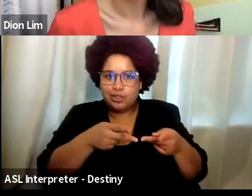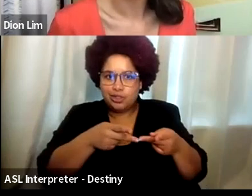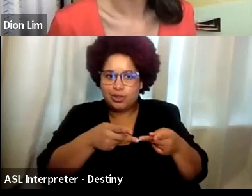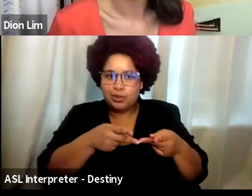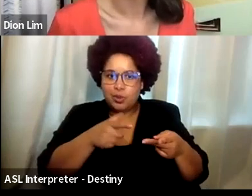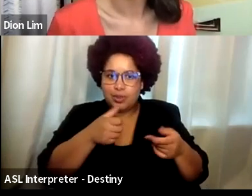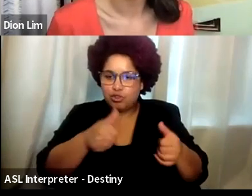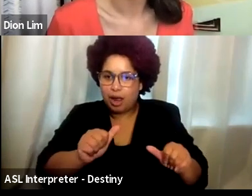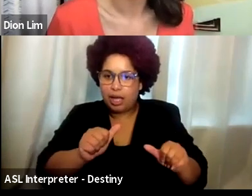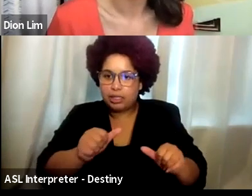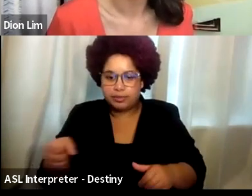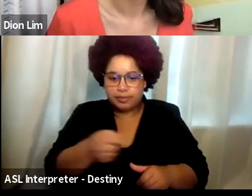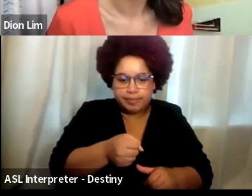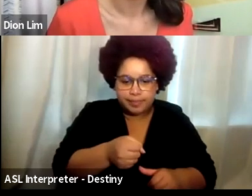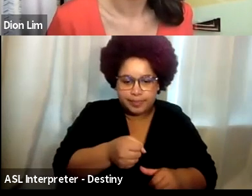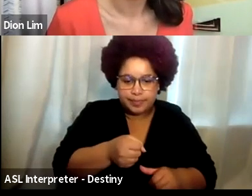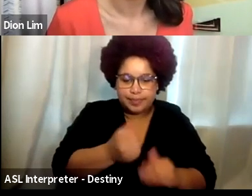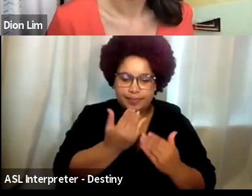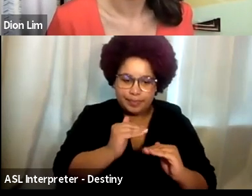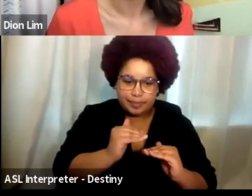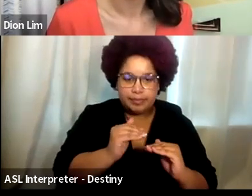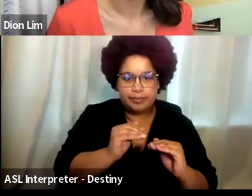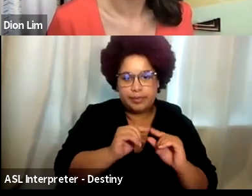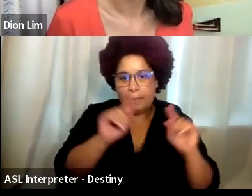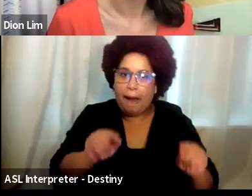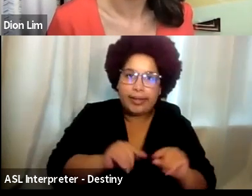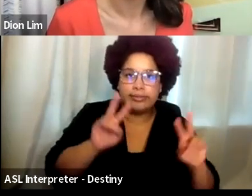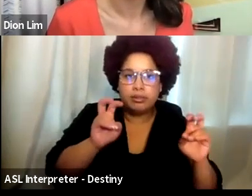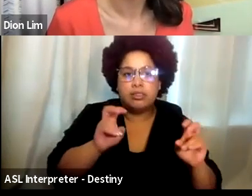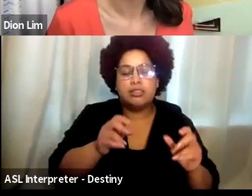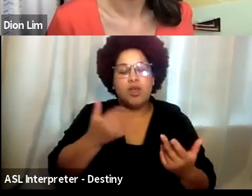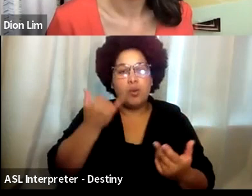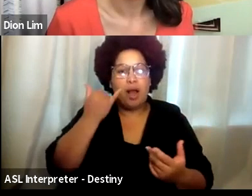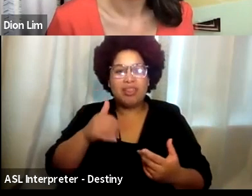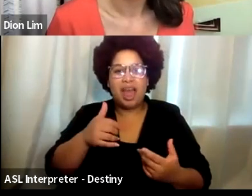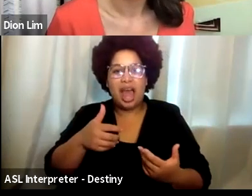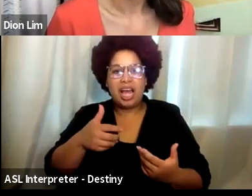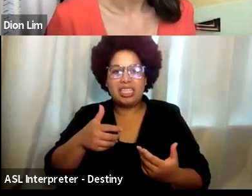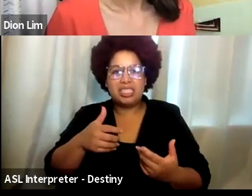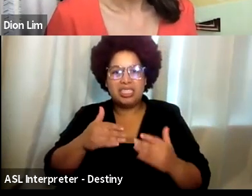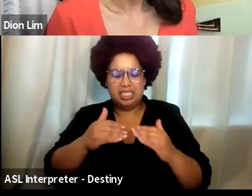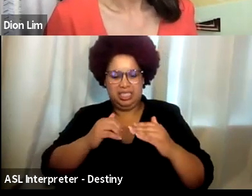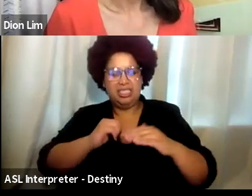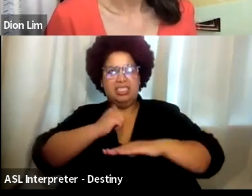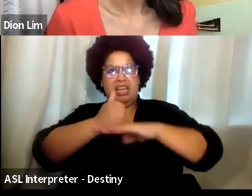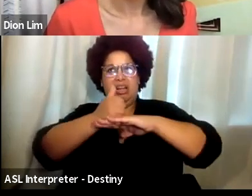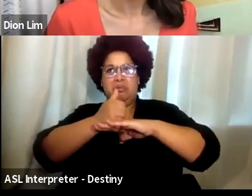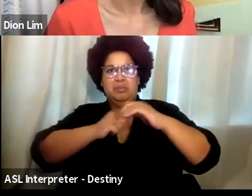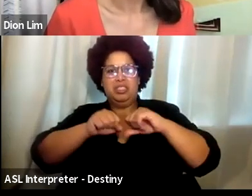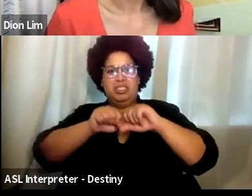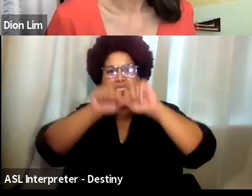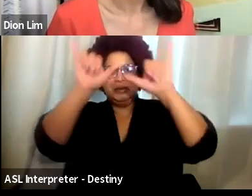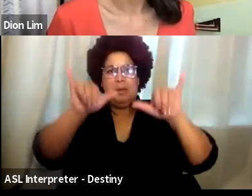that isn't trying to put me into a box. So if we want to rip out the disease roots of this infrastructure, then we